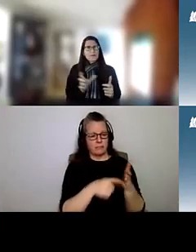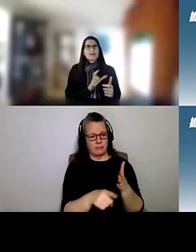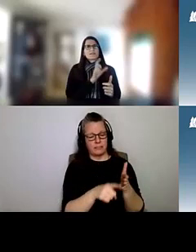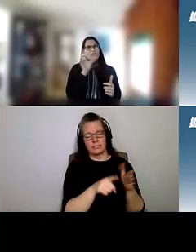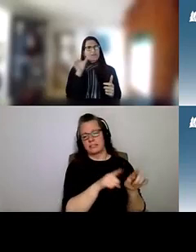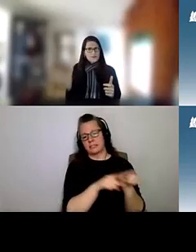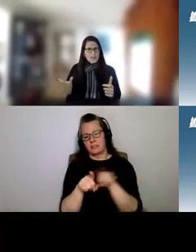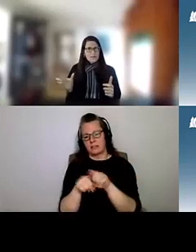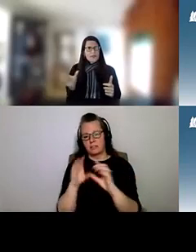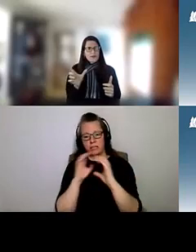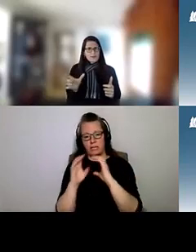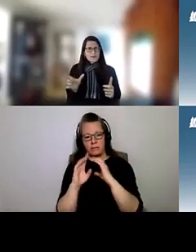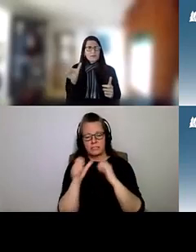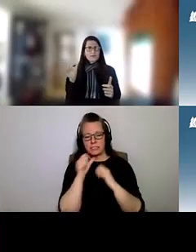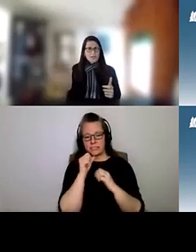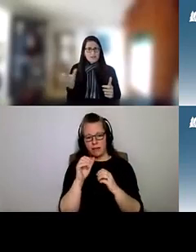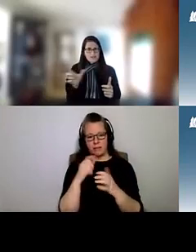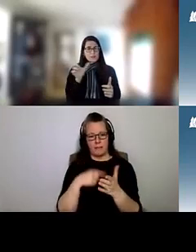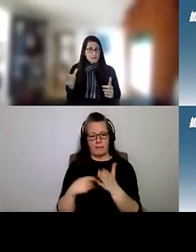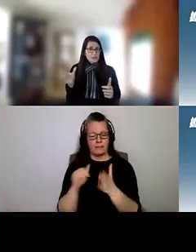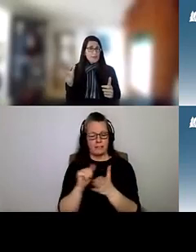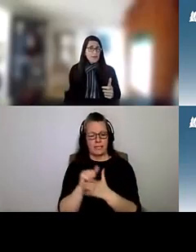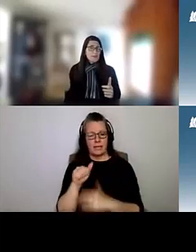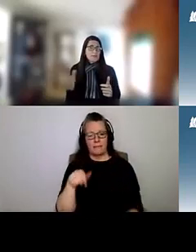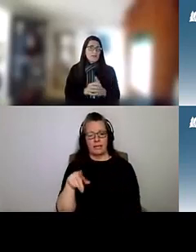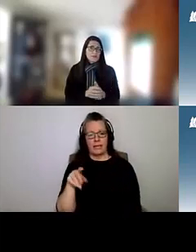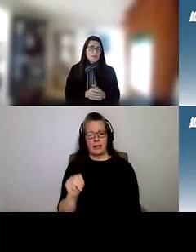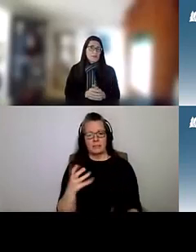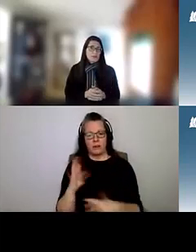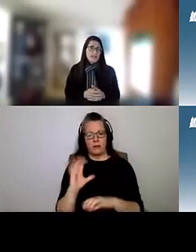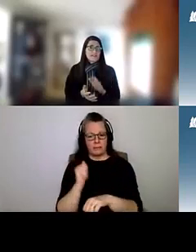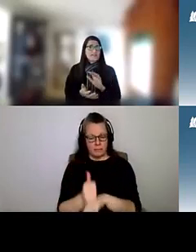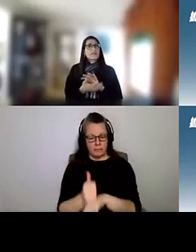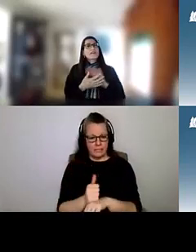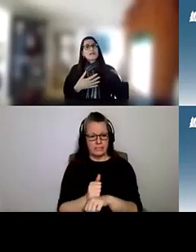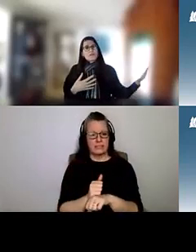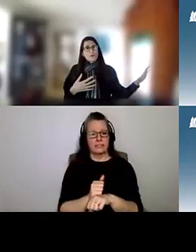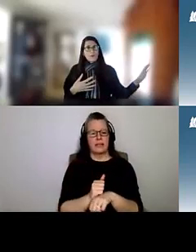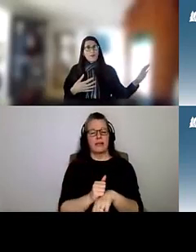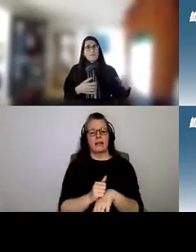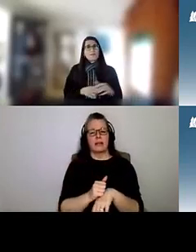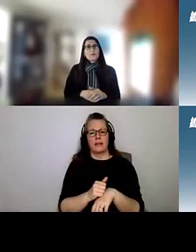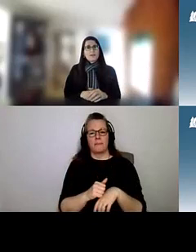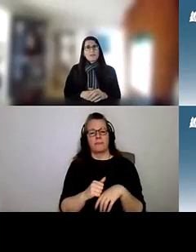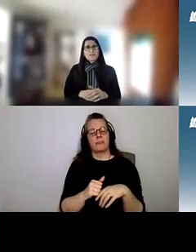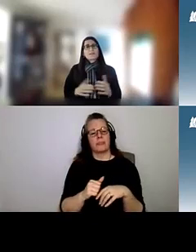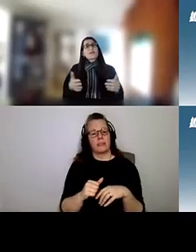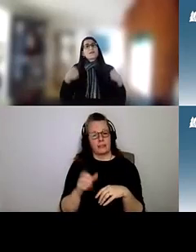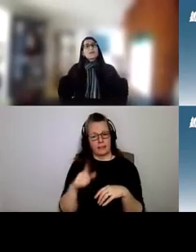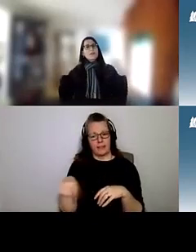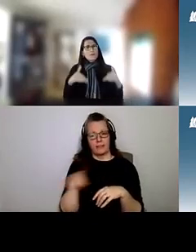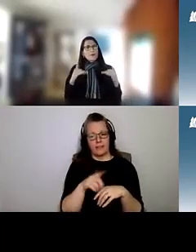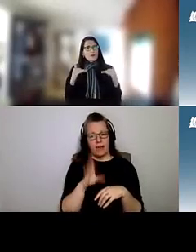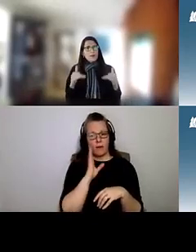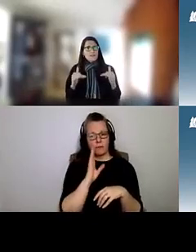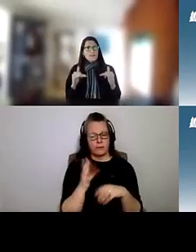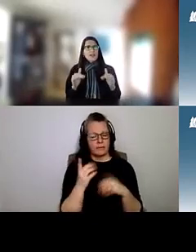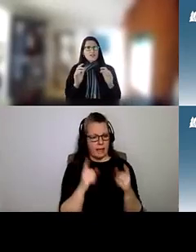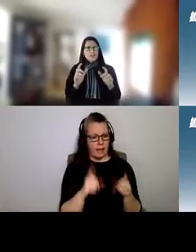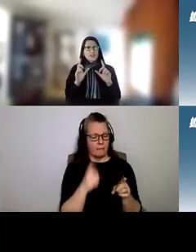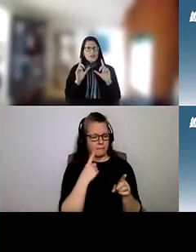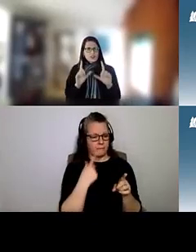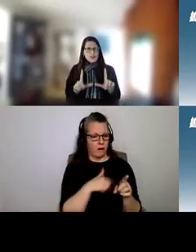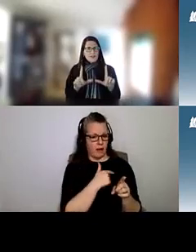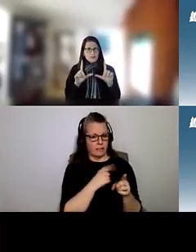those payments, those APMs that are in place or alternative payment models that are in place for that flow of funds in order for us to